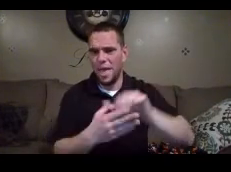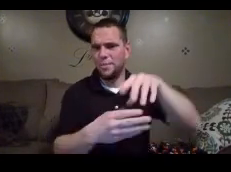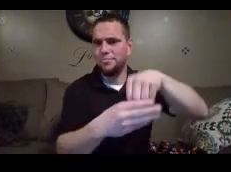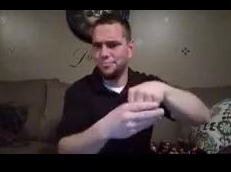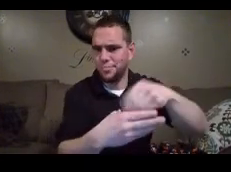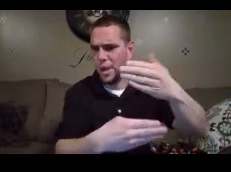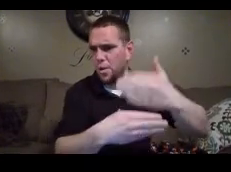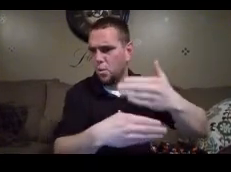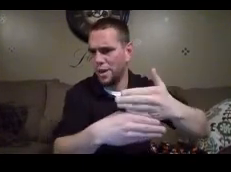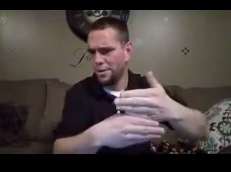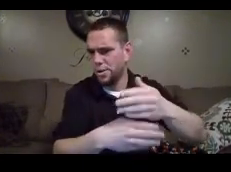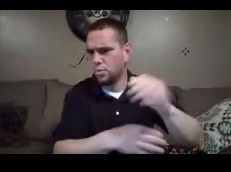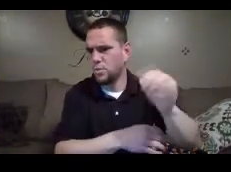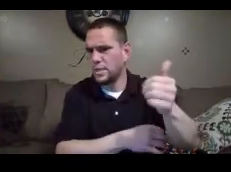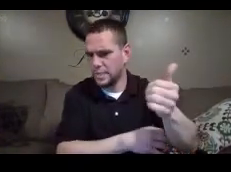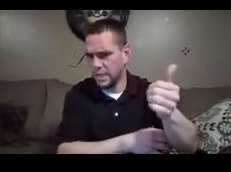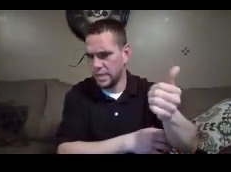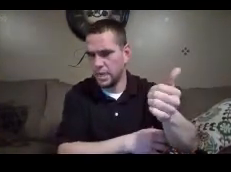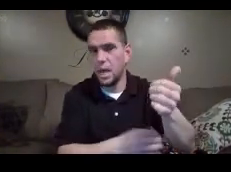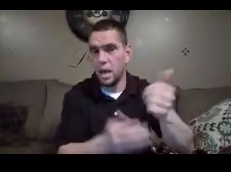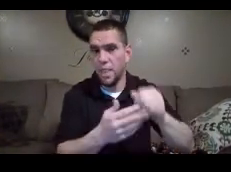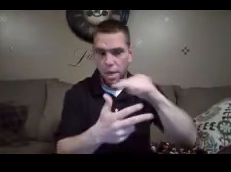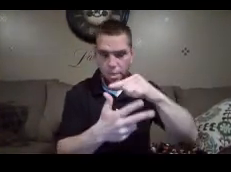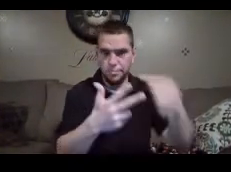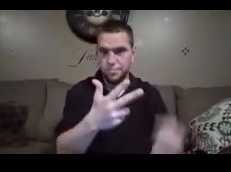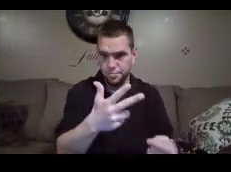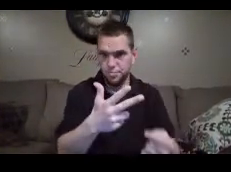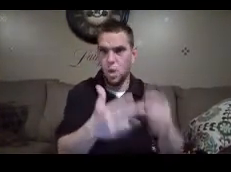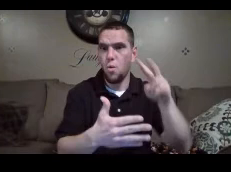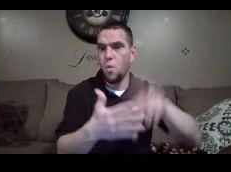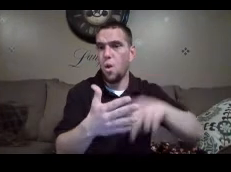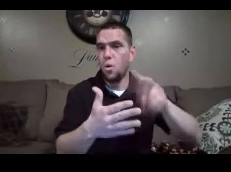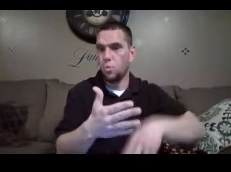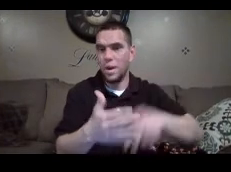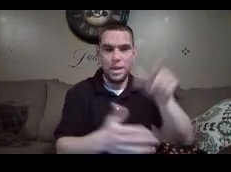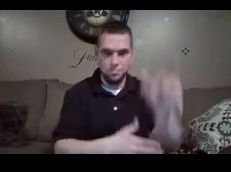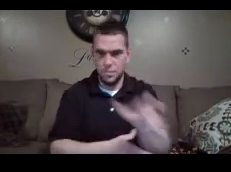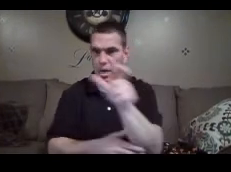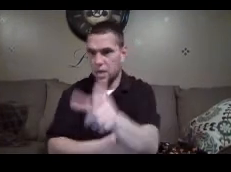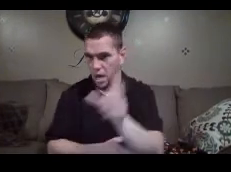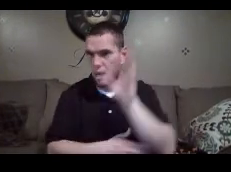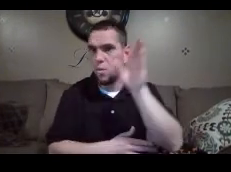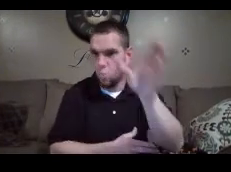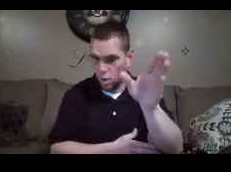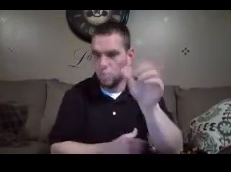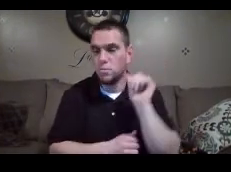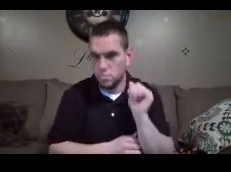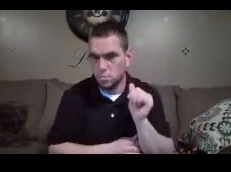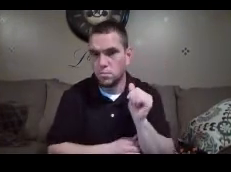all read the columns and the standard formatting and in Office documents. So